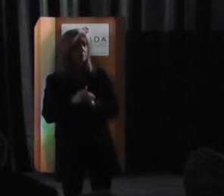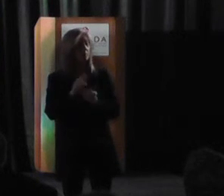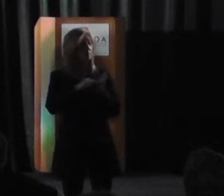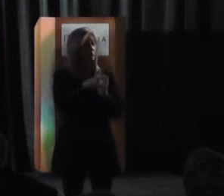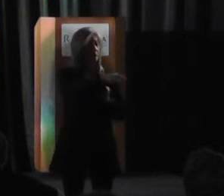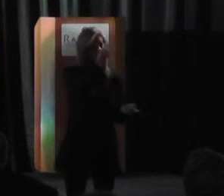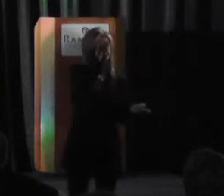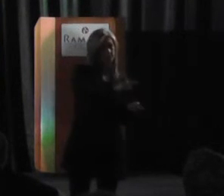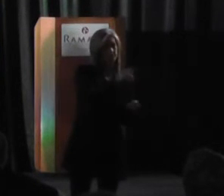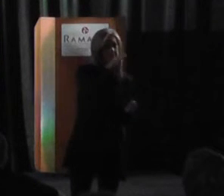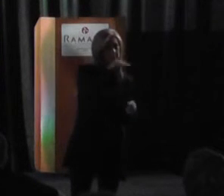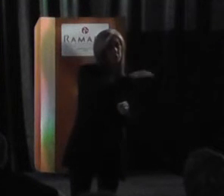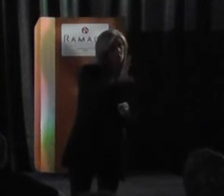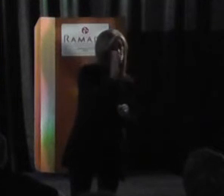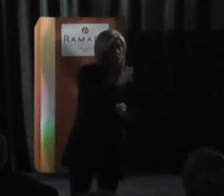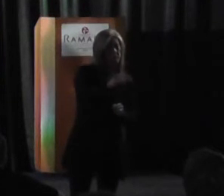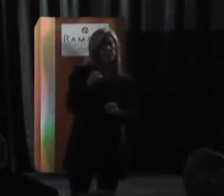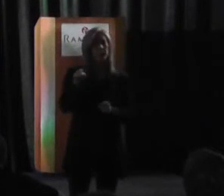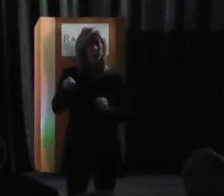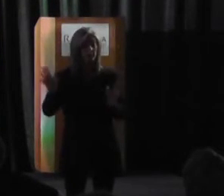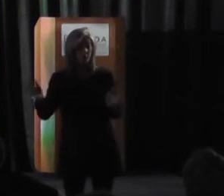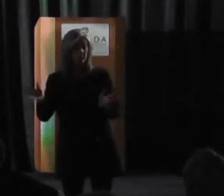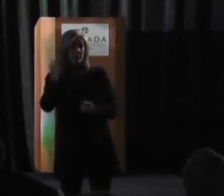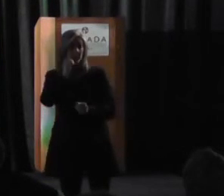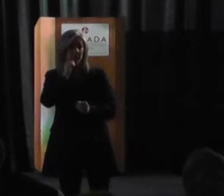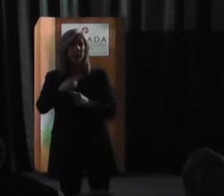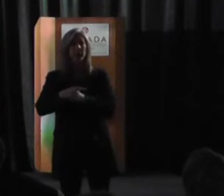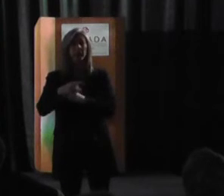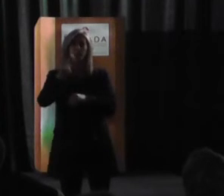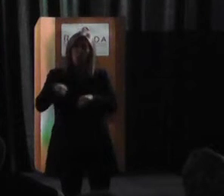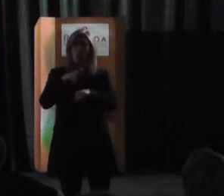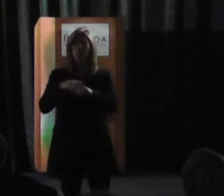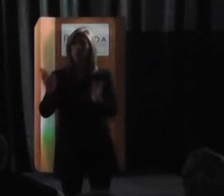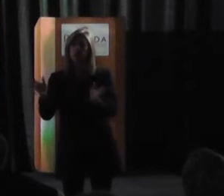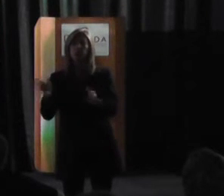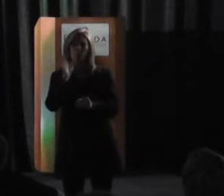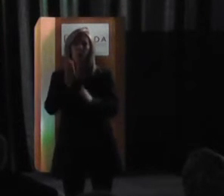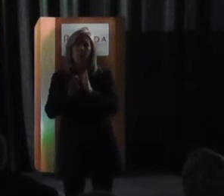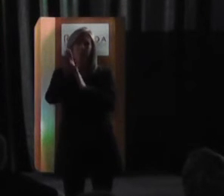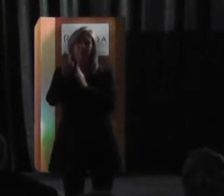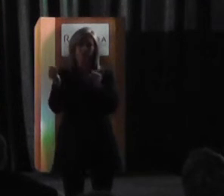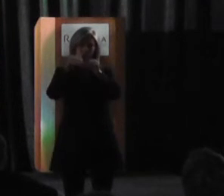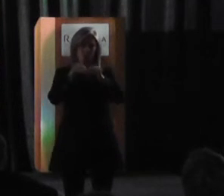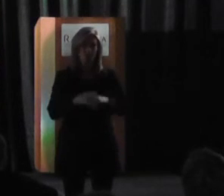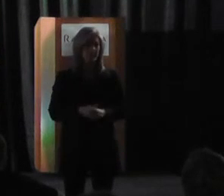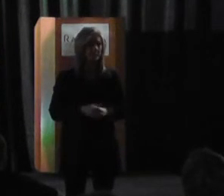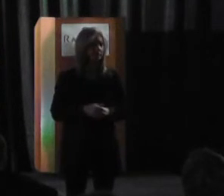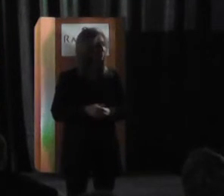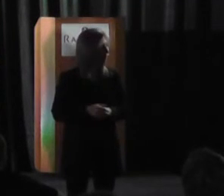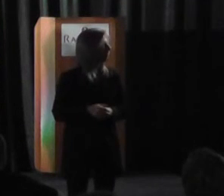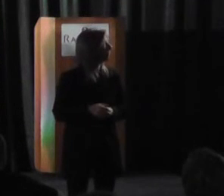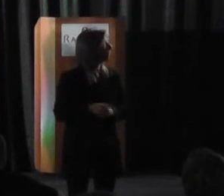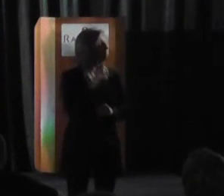less severe in those times. He also says that his stuttering varies day to day, and this makes sense as well. For